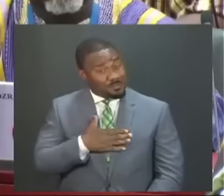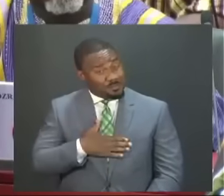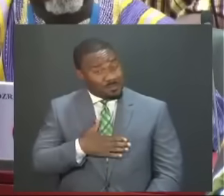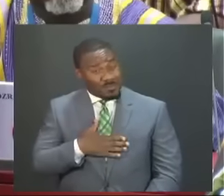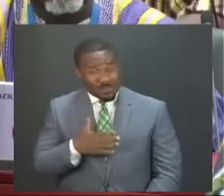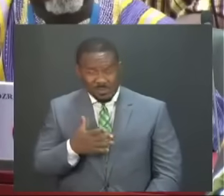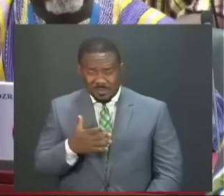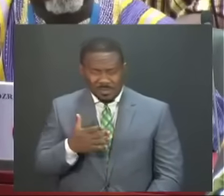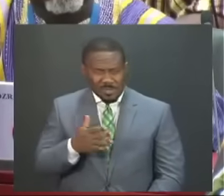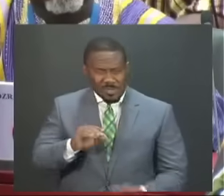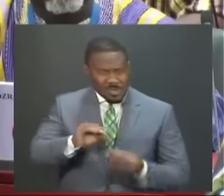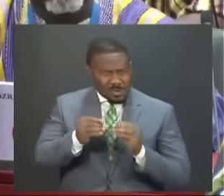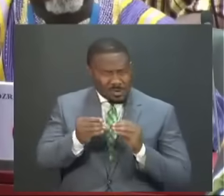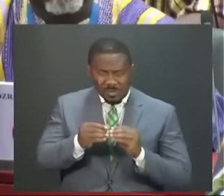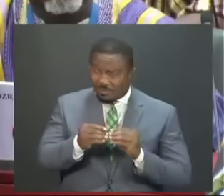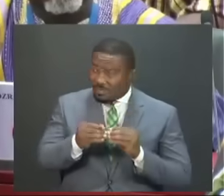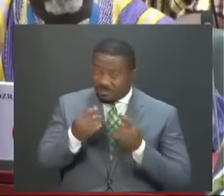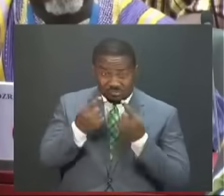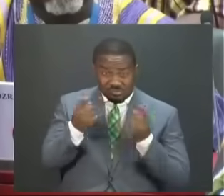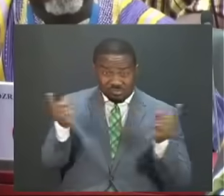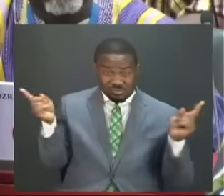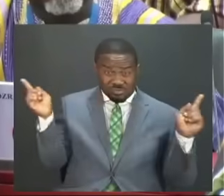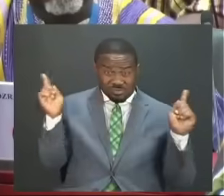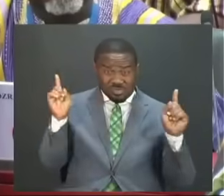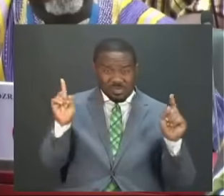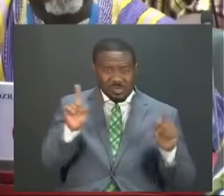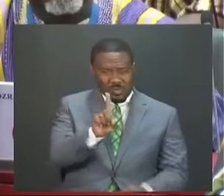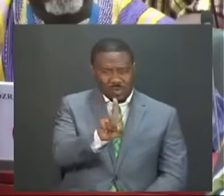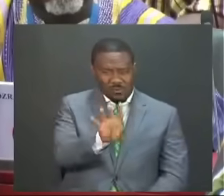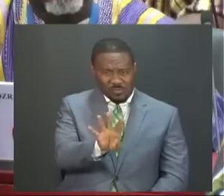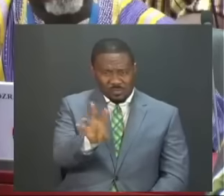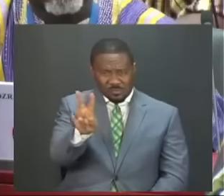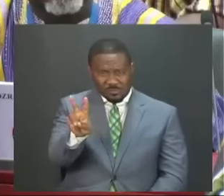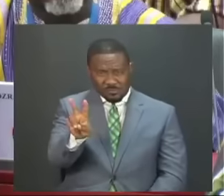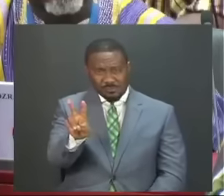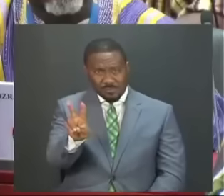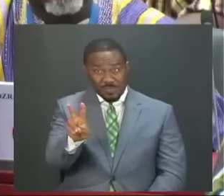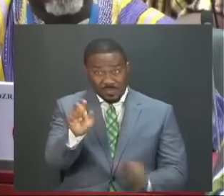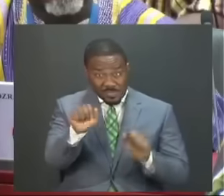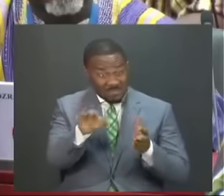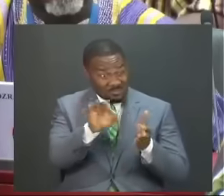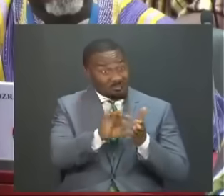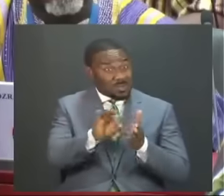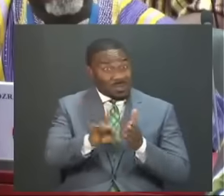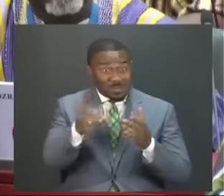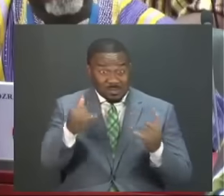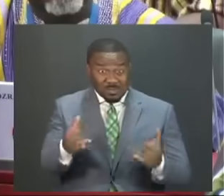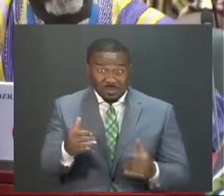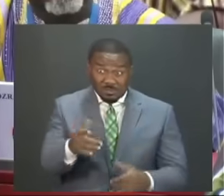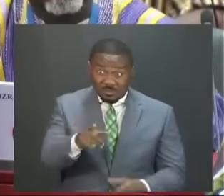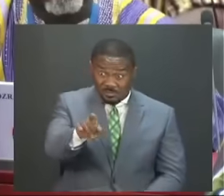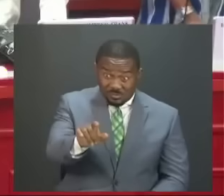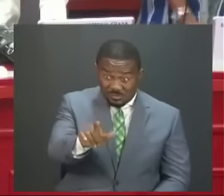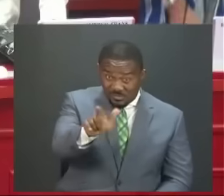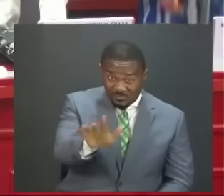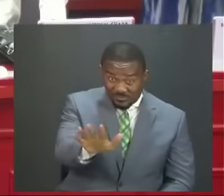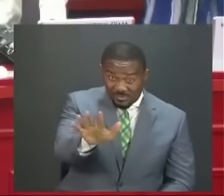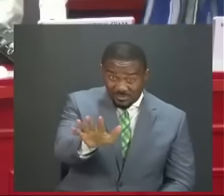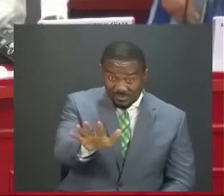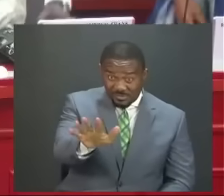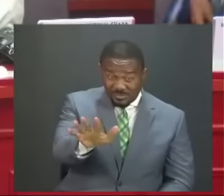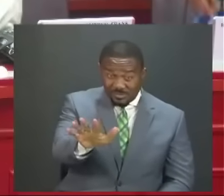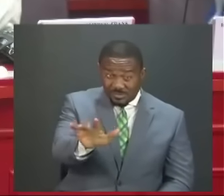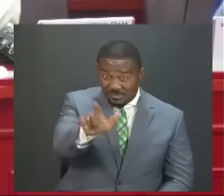are 142. A count can be conducted. You are 25. You are